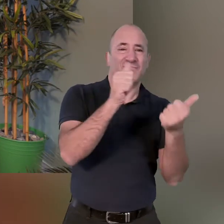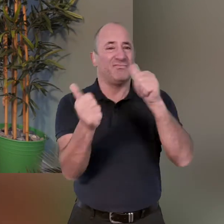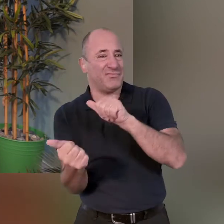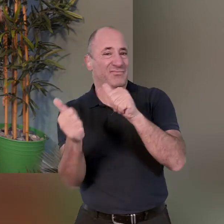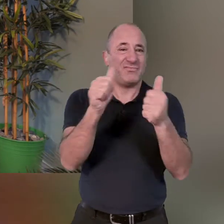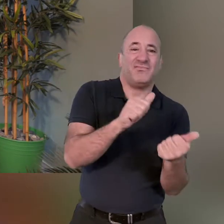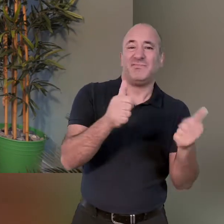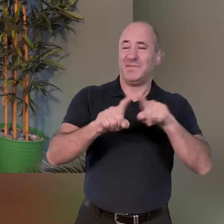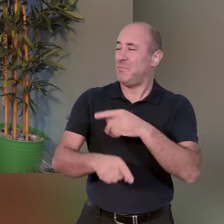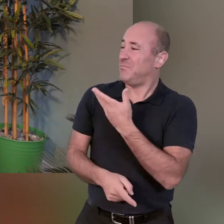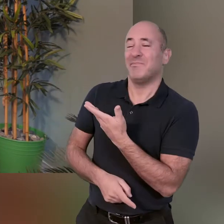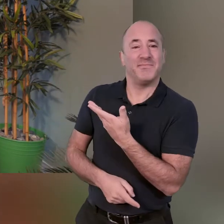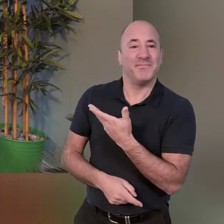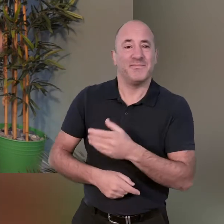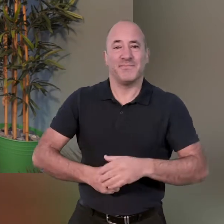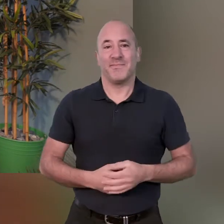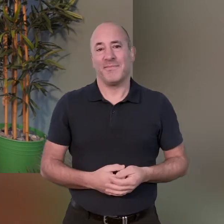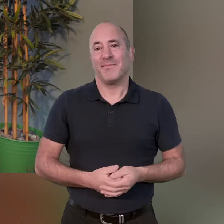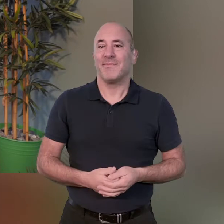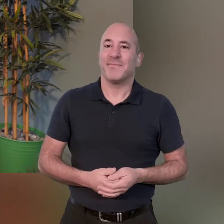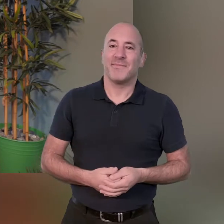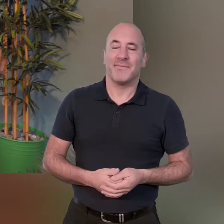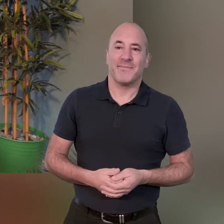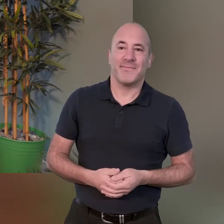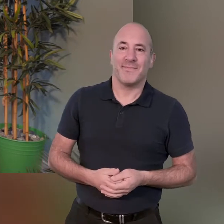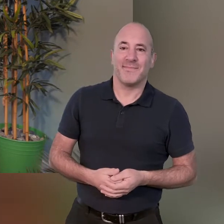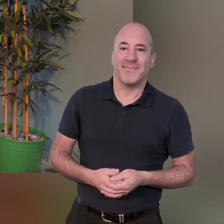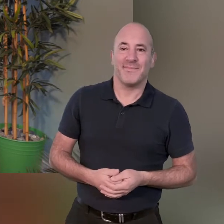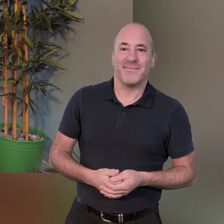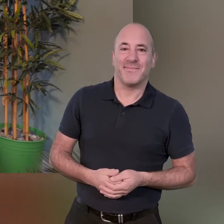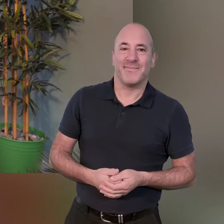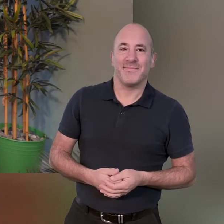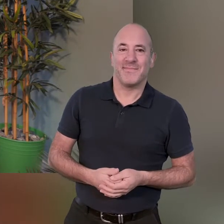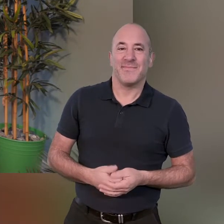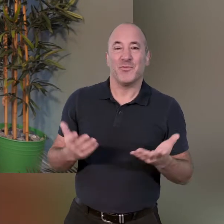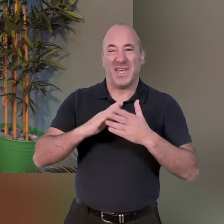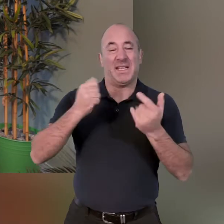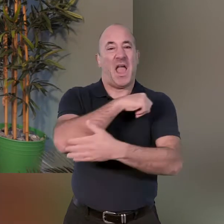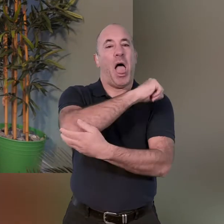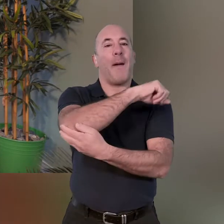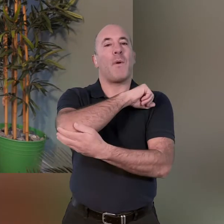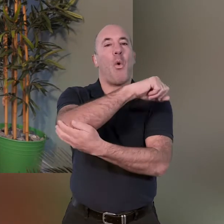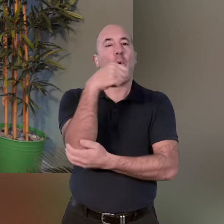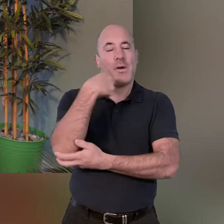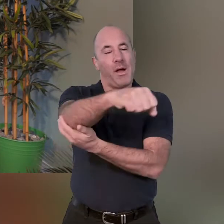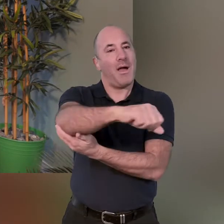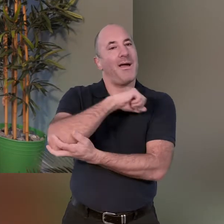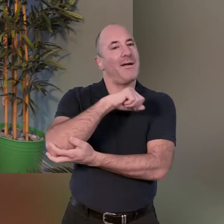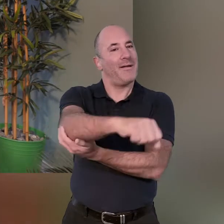of swinging into it. So that's just getting the joints moved in a different way and introducing the elbow joint